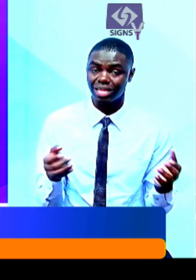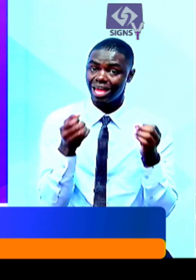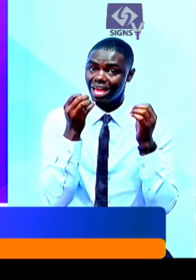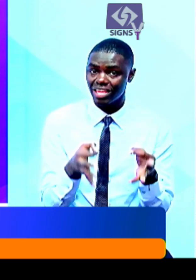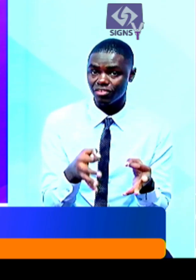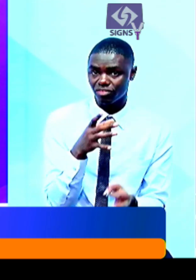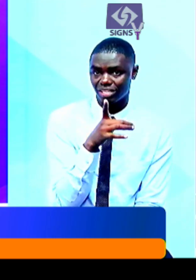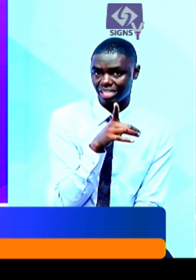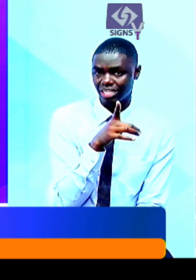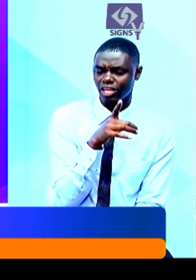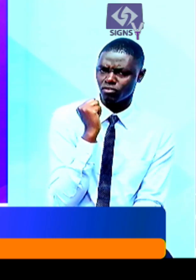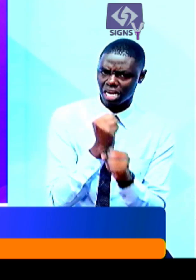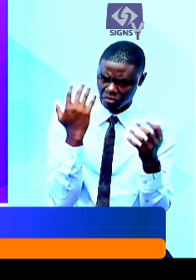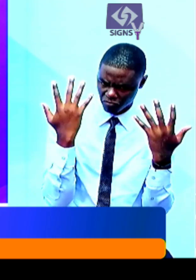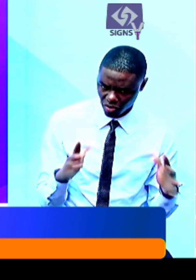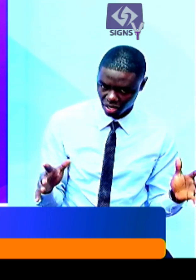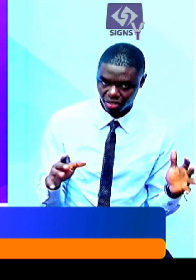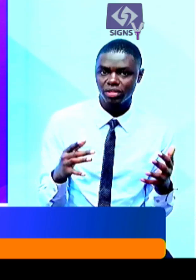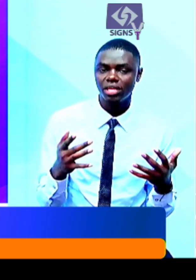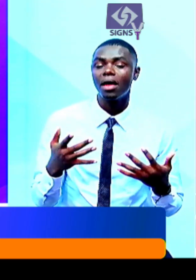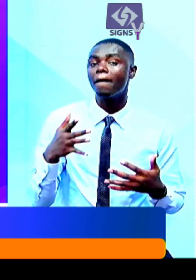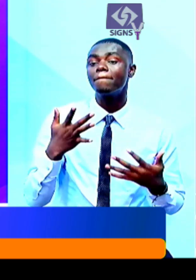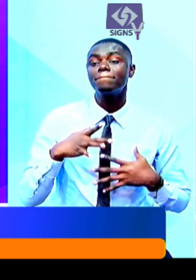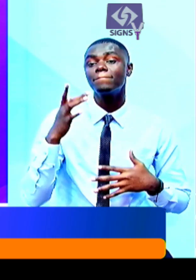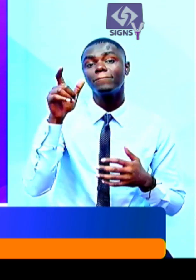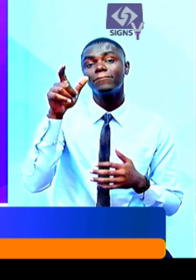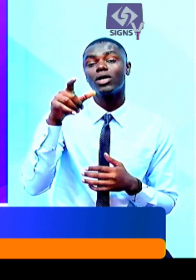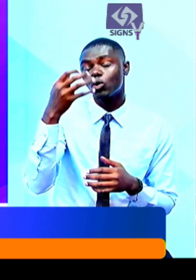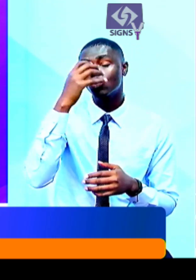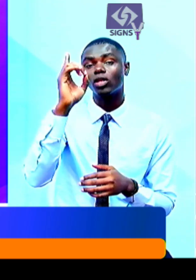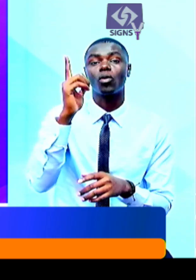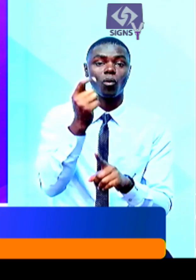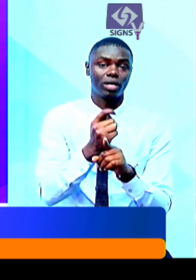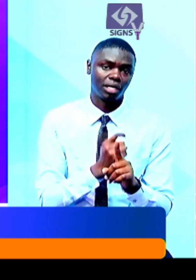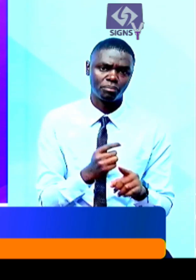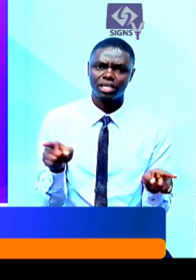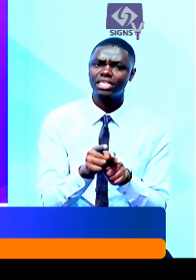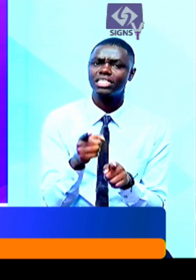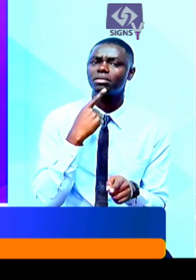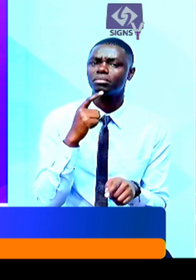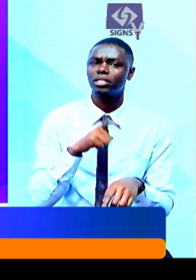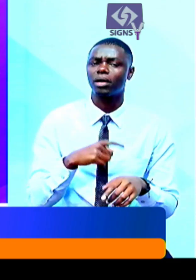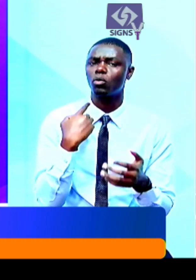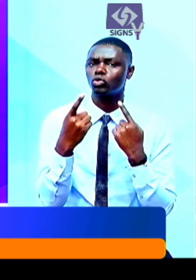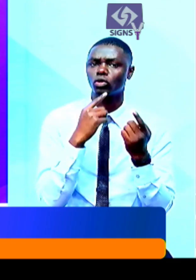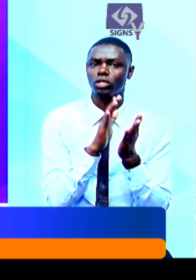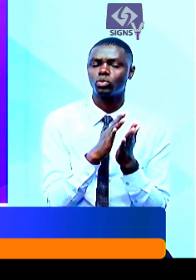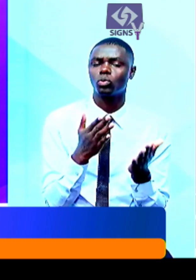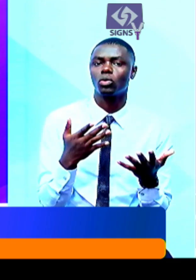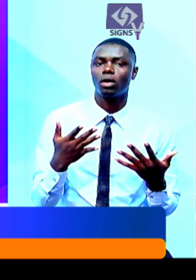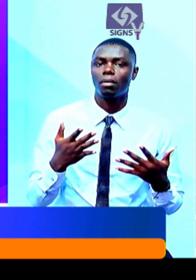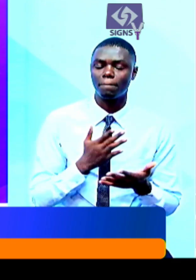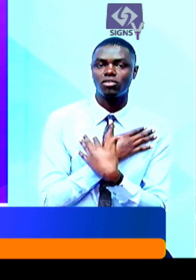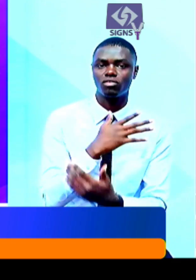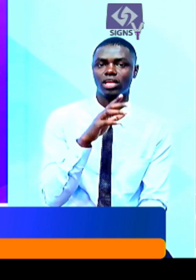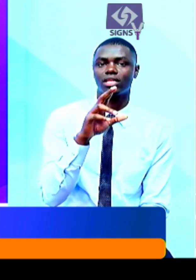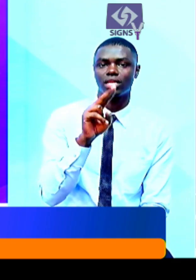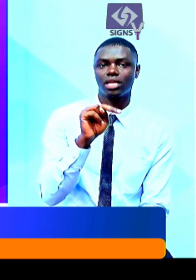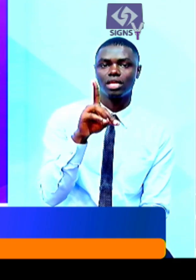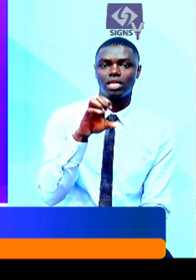done, this guy will be one term. At the same time, I was talking to my friend Ndego Njiru. I think that next